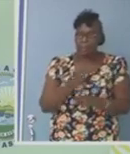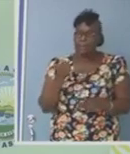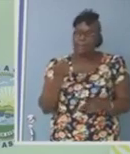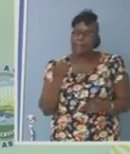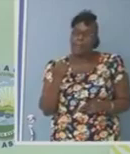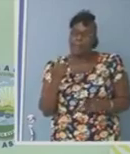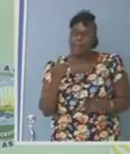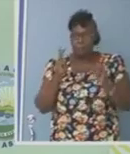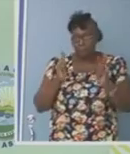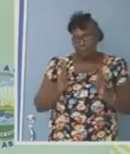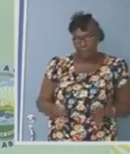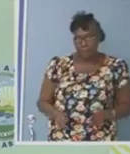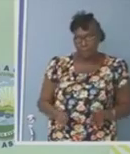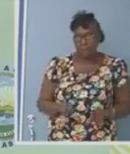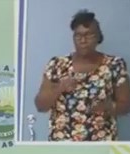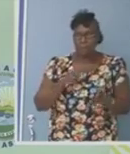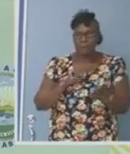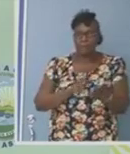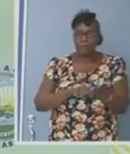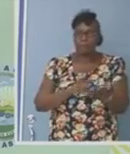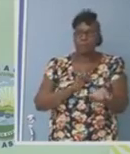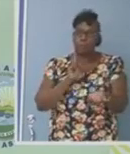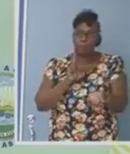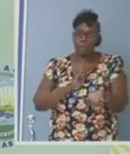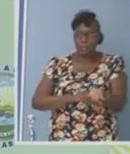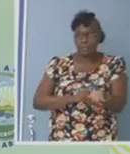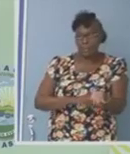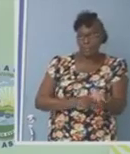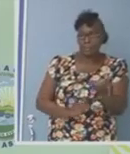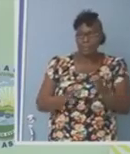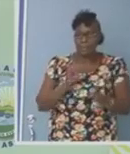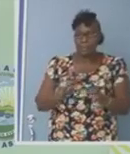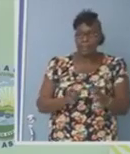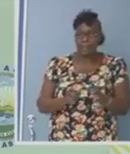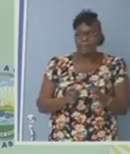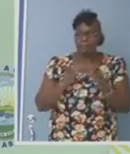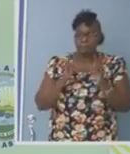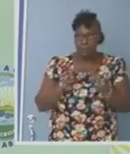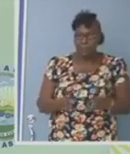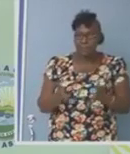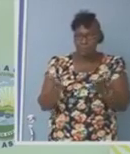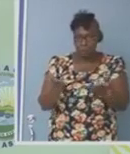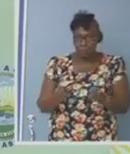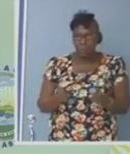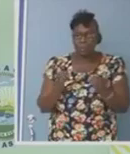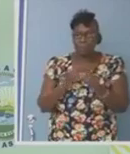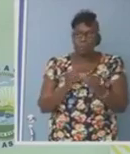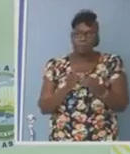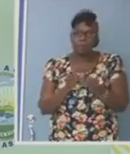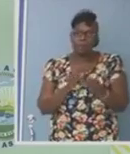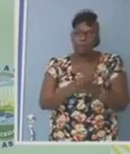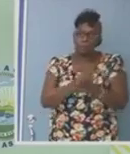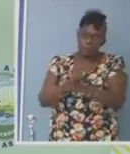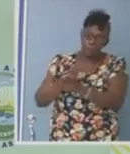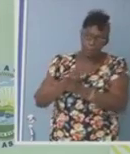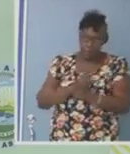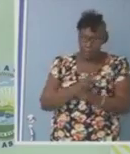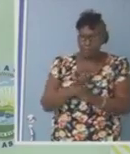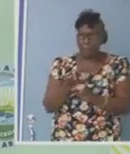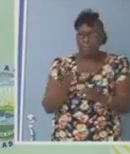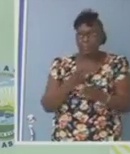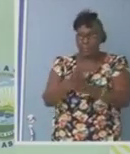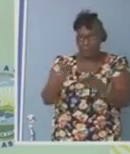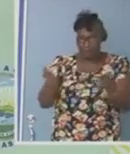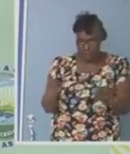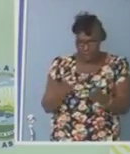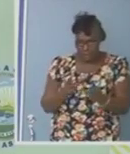at any one time. And if persons require intensive care, there is an identified area at the